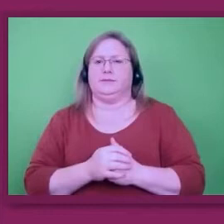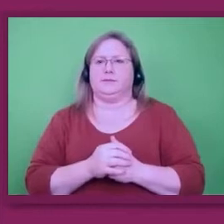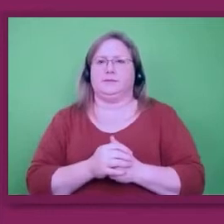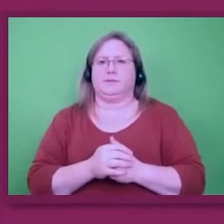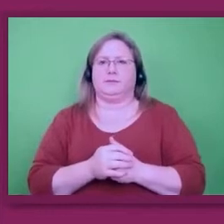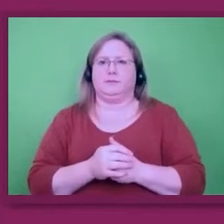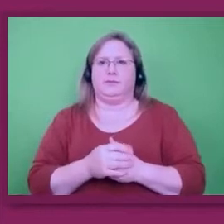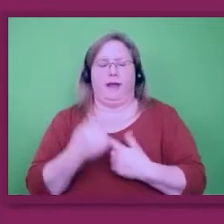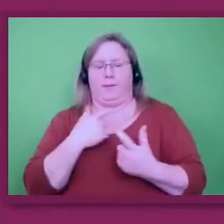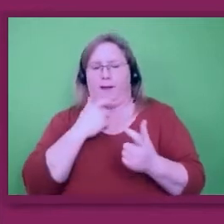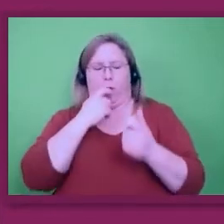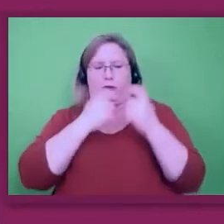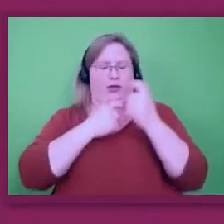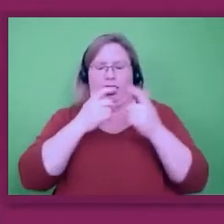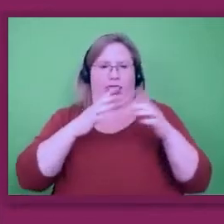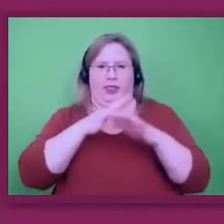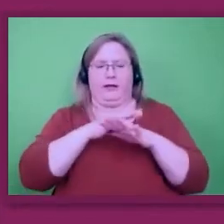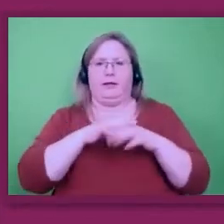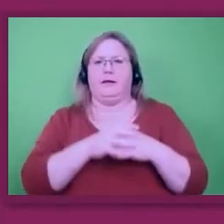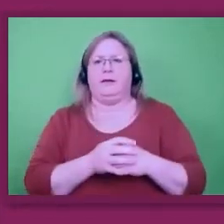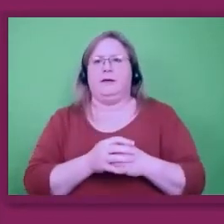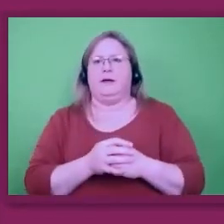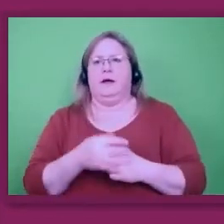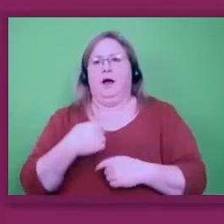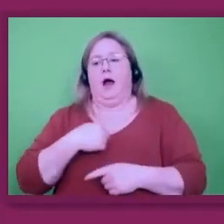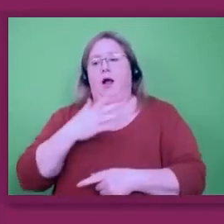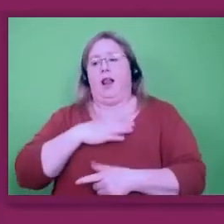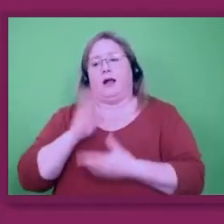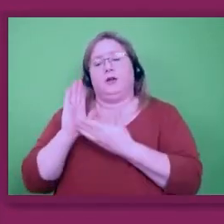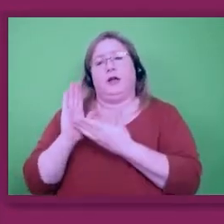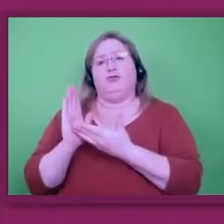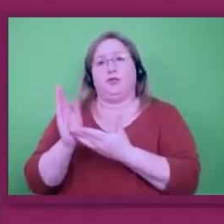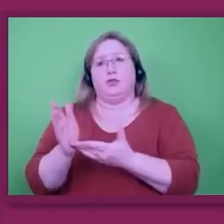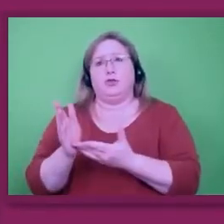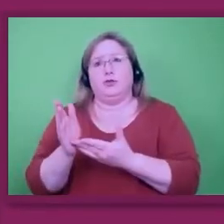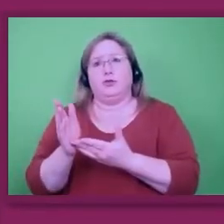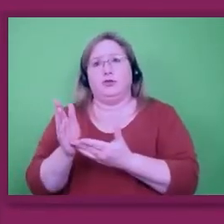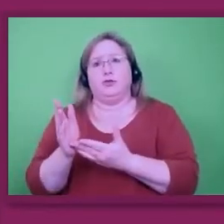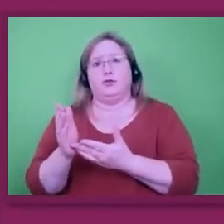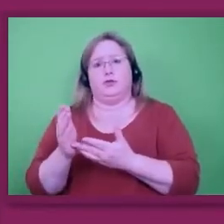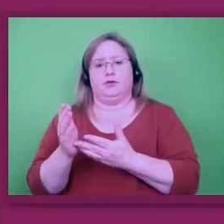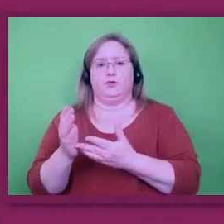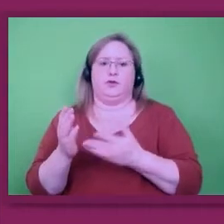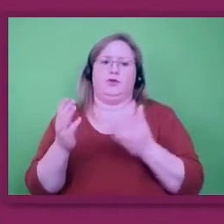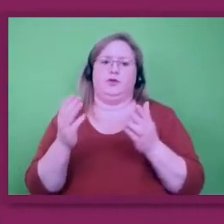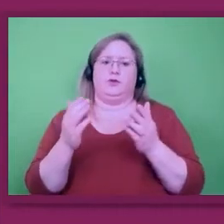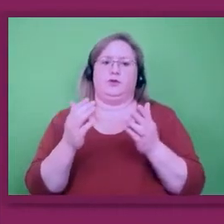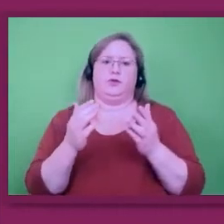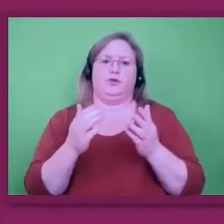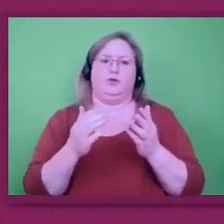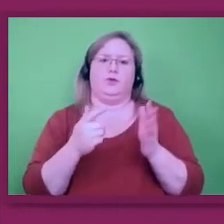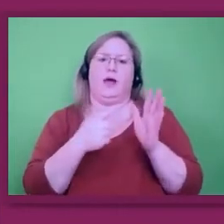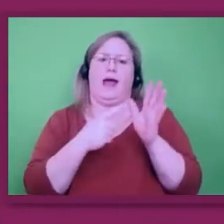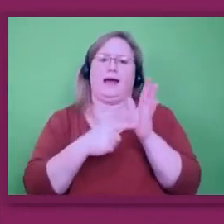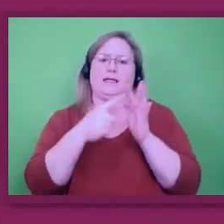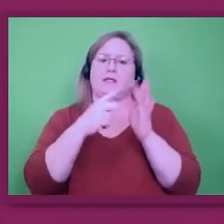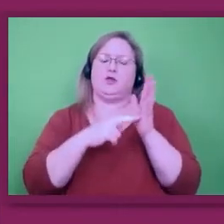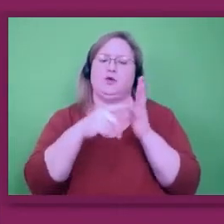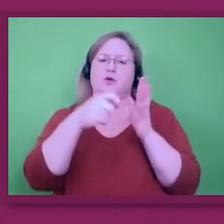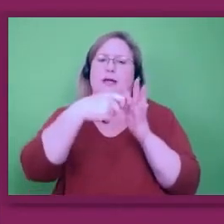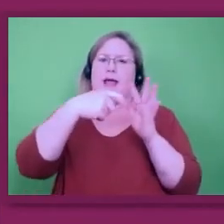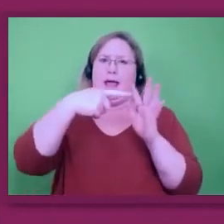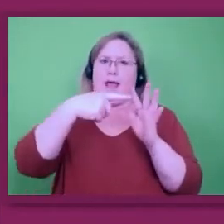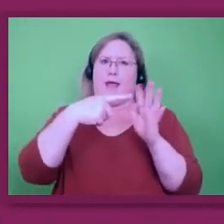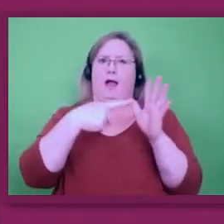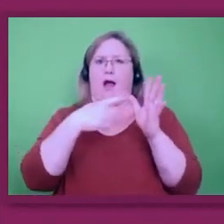goodness, put my teeth back in. I'd like to introduce you all to Tanika Arway. She is a co-founder of